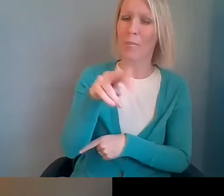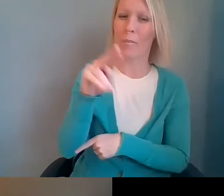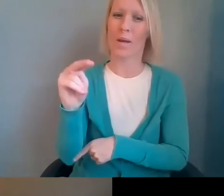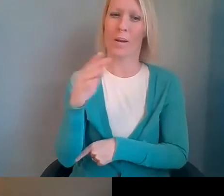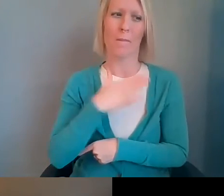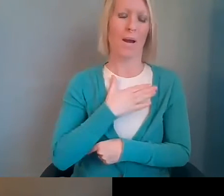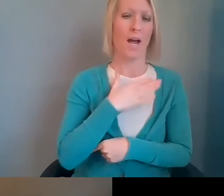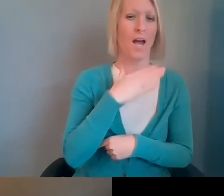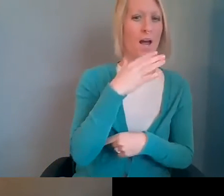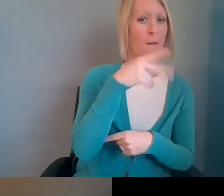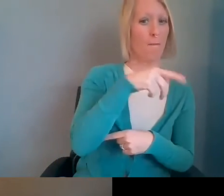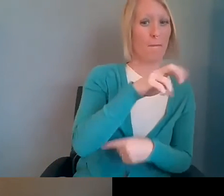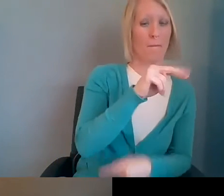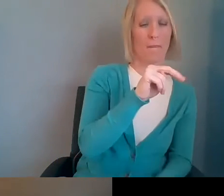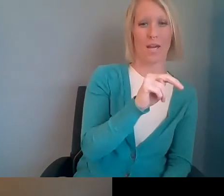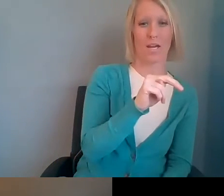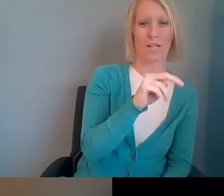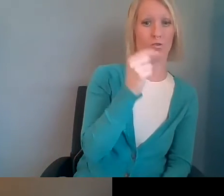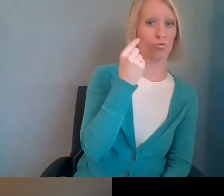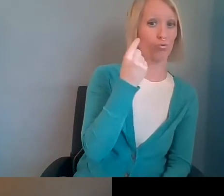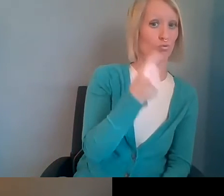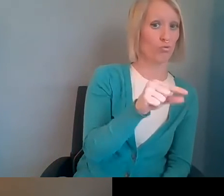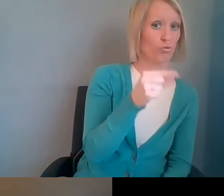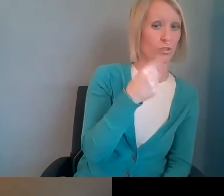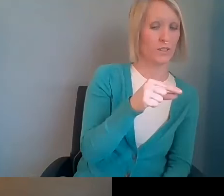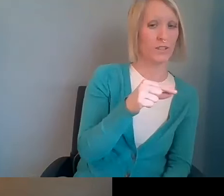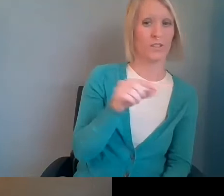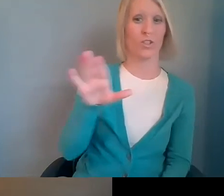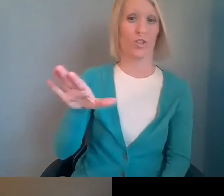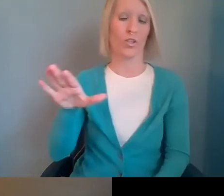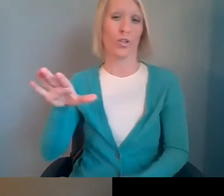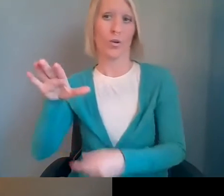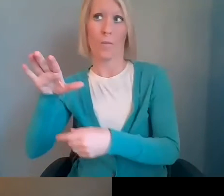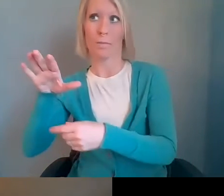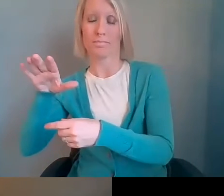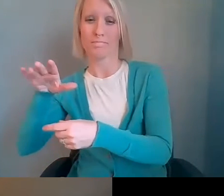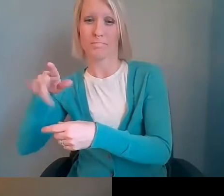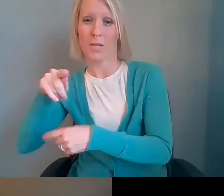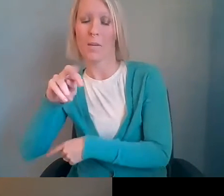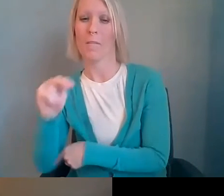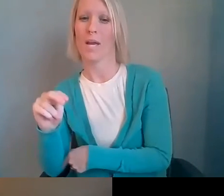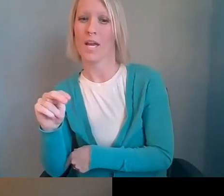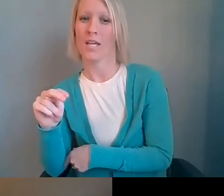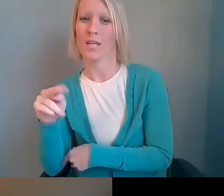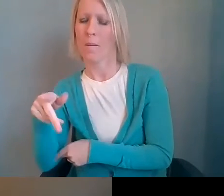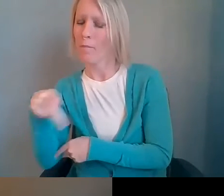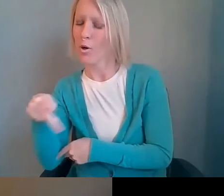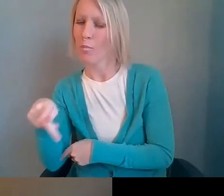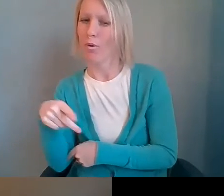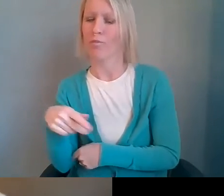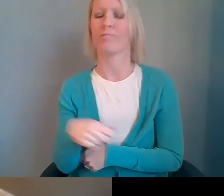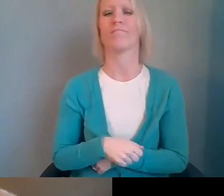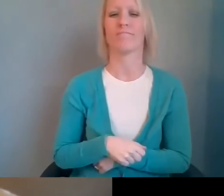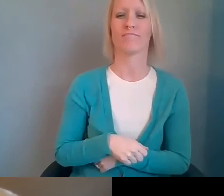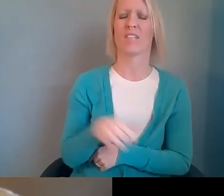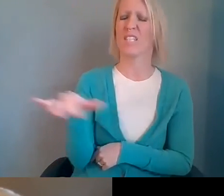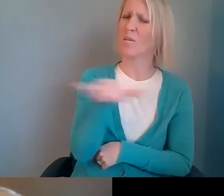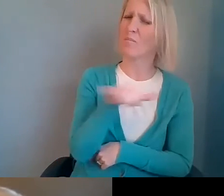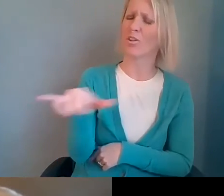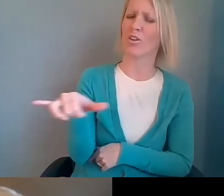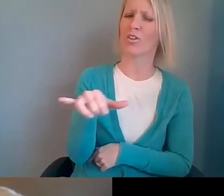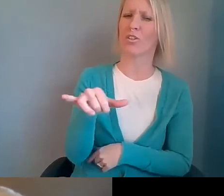about fountain pens. And since then, I've collected several pens. And I use them